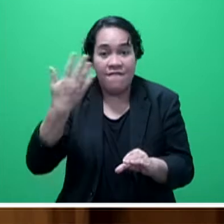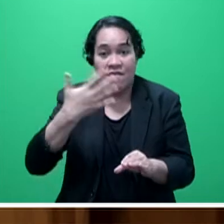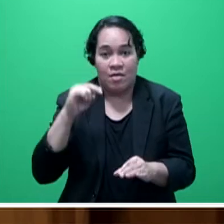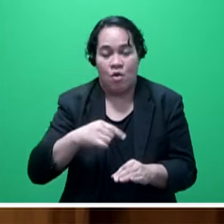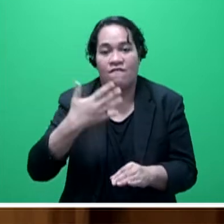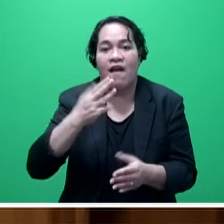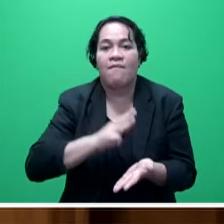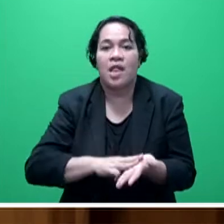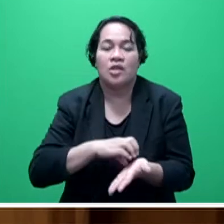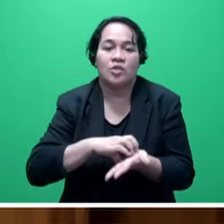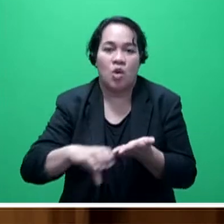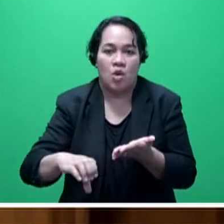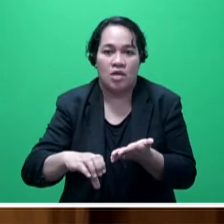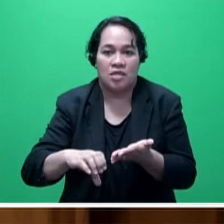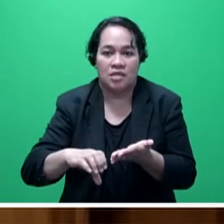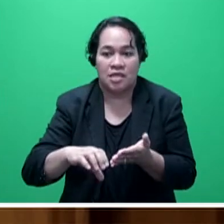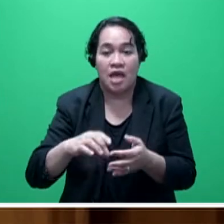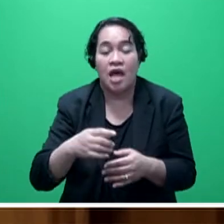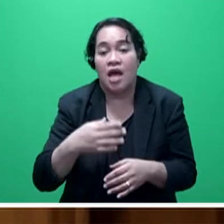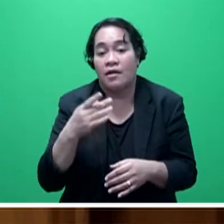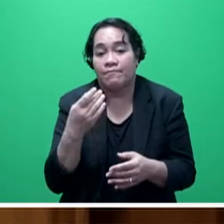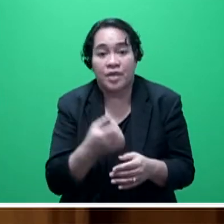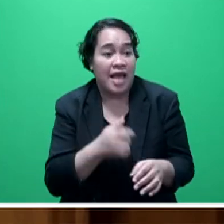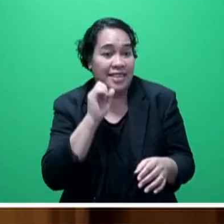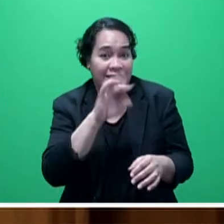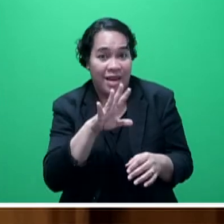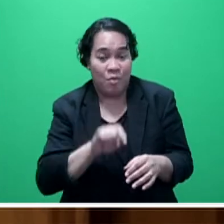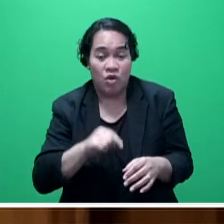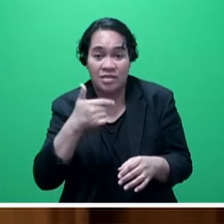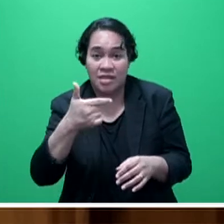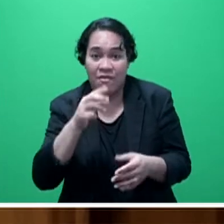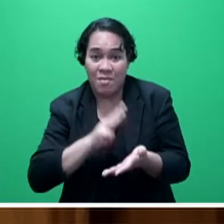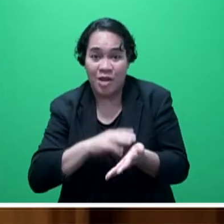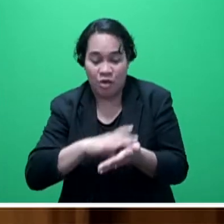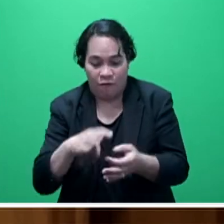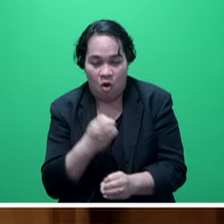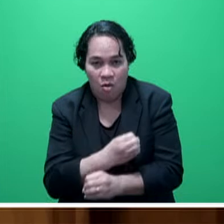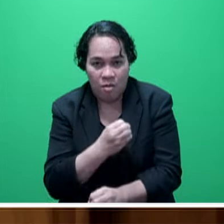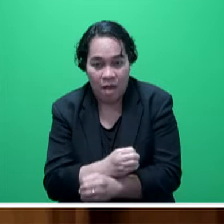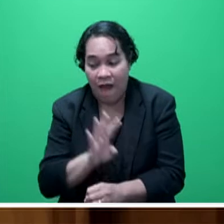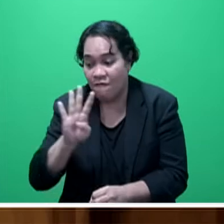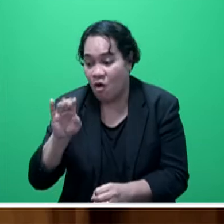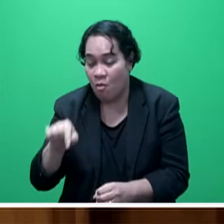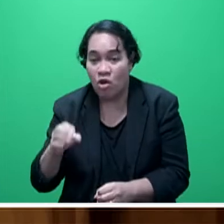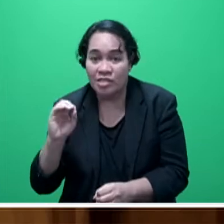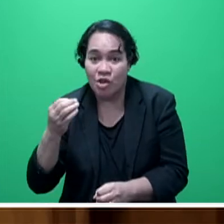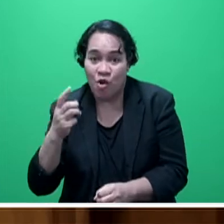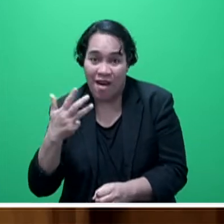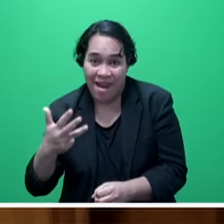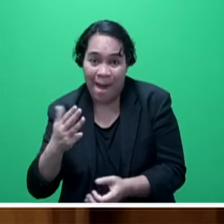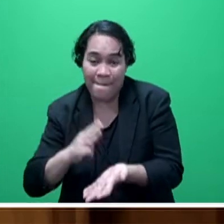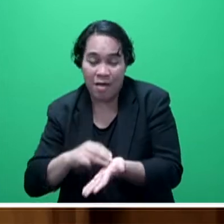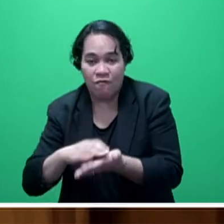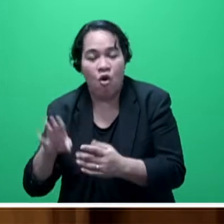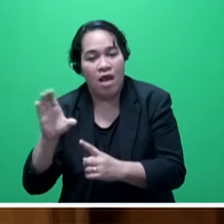million with the provision of $10.7 million for operations and $4.09 million for